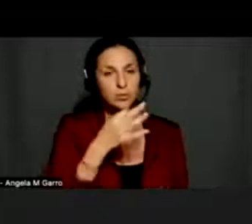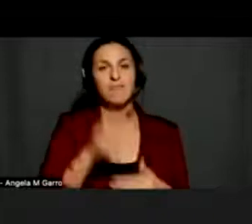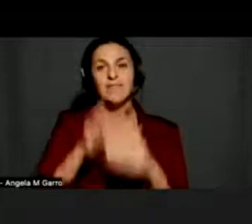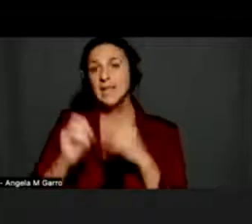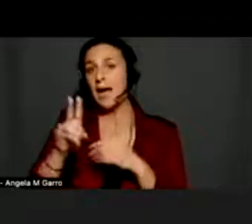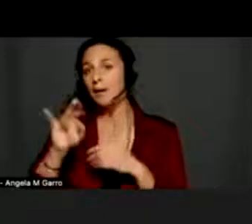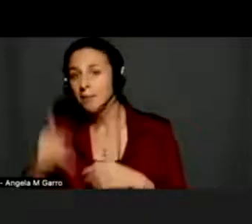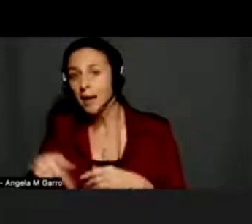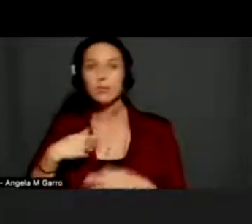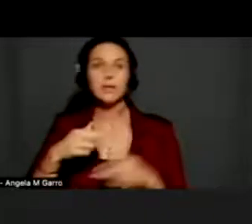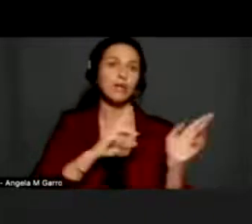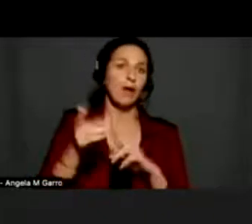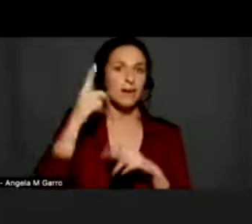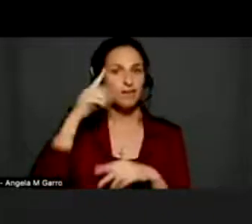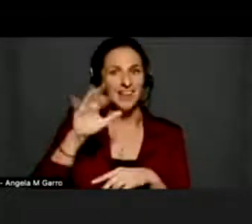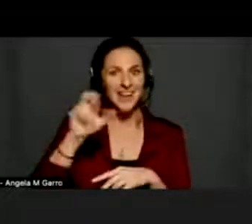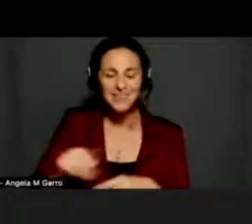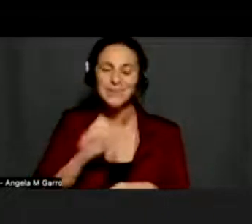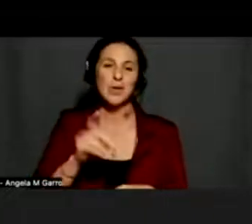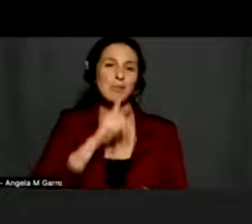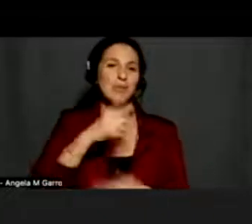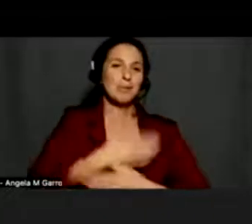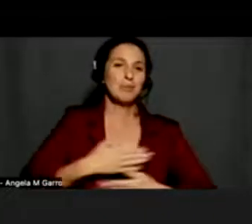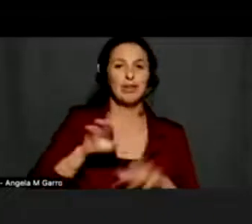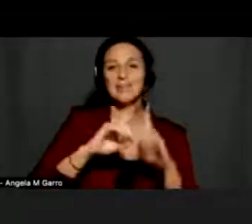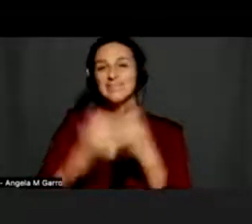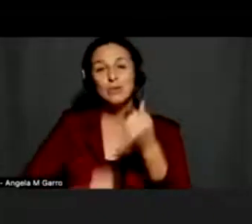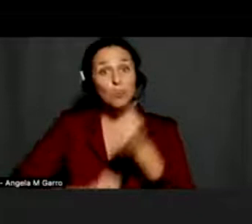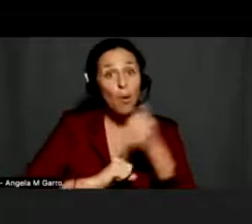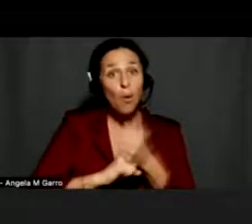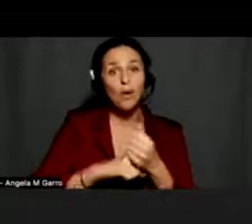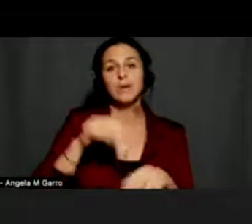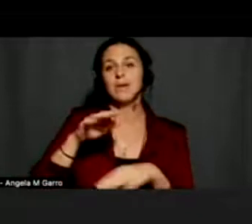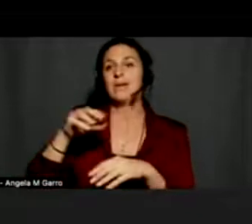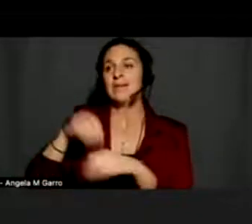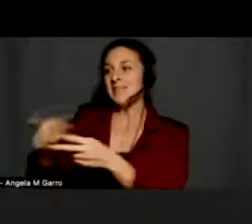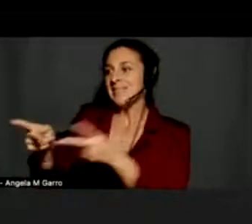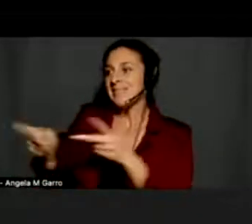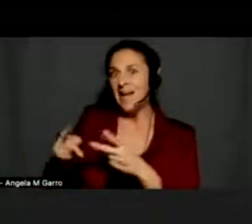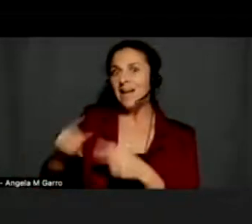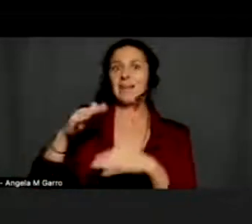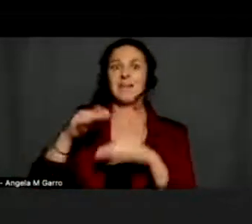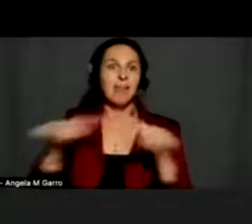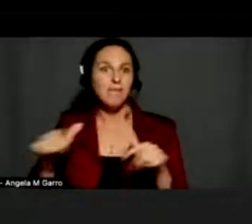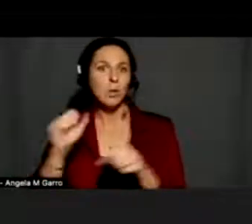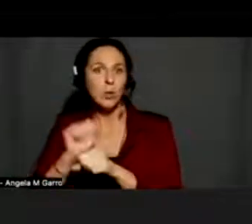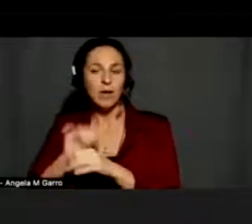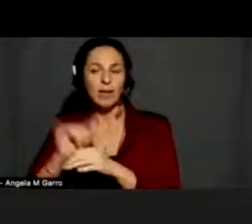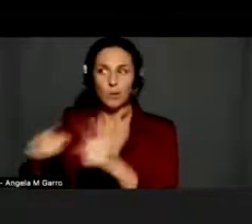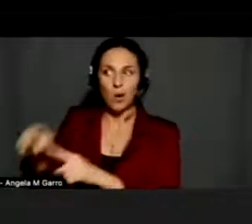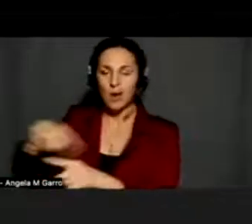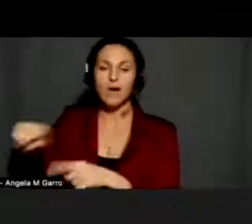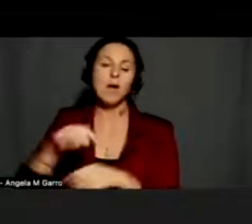getting ready for the CASP. So we really appreciate the district's support and the site level work that's gone on with that. Obviously, the